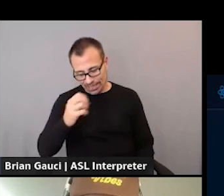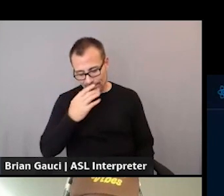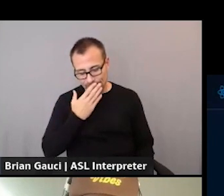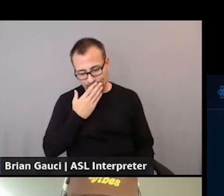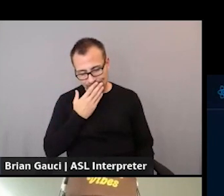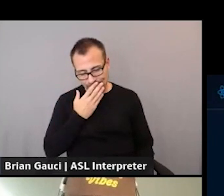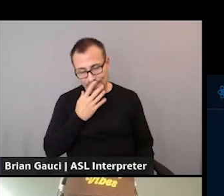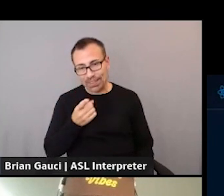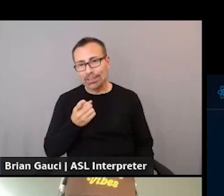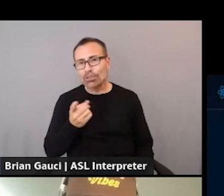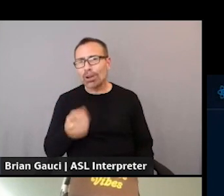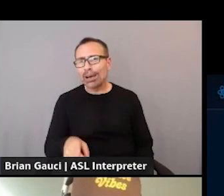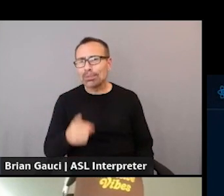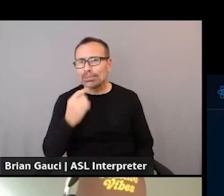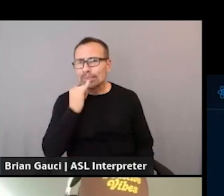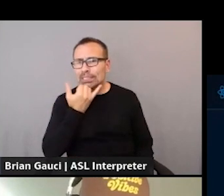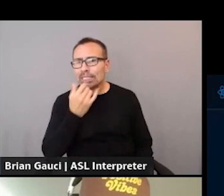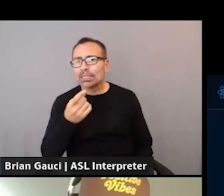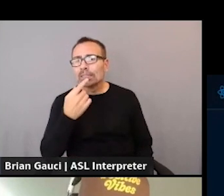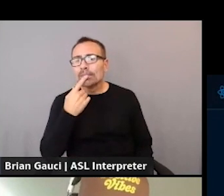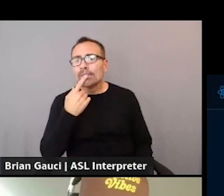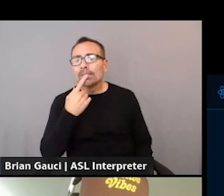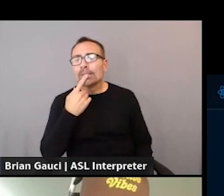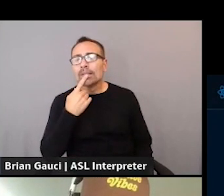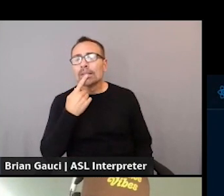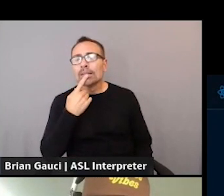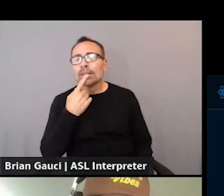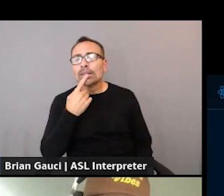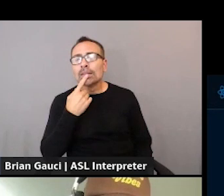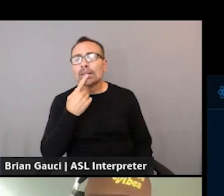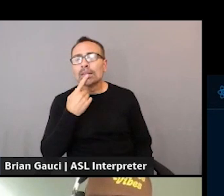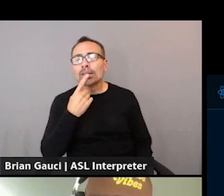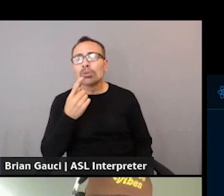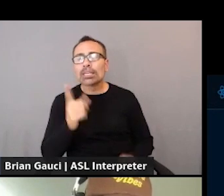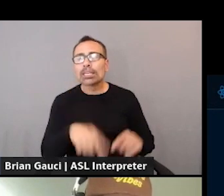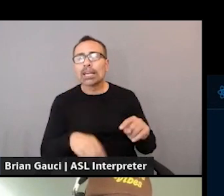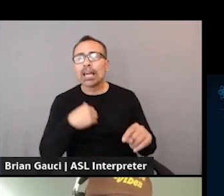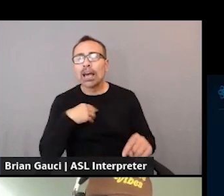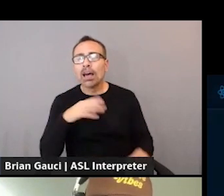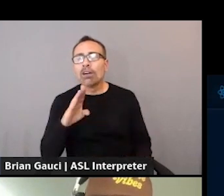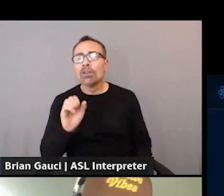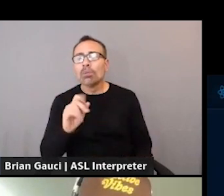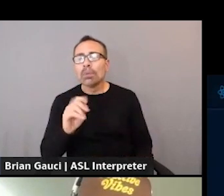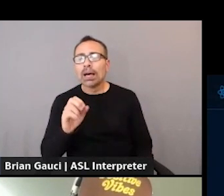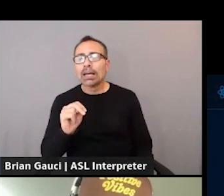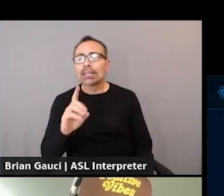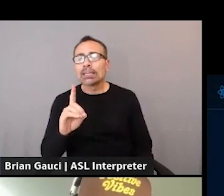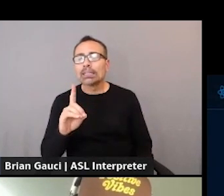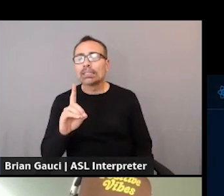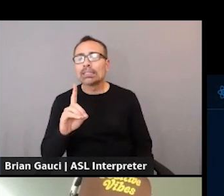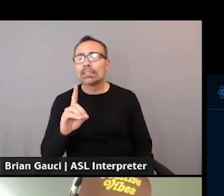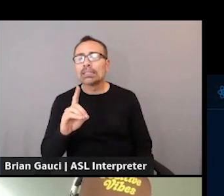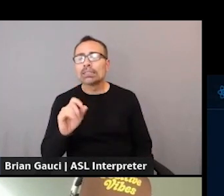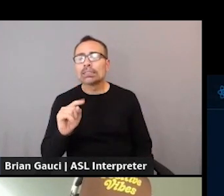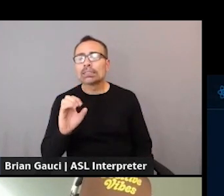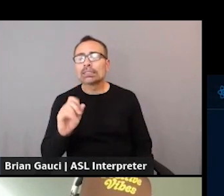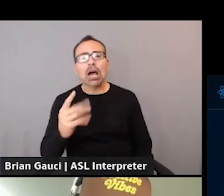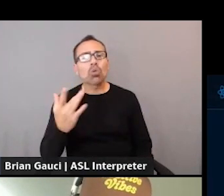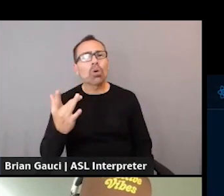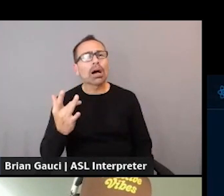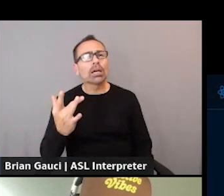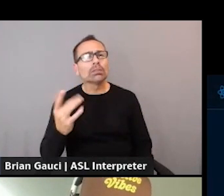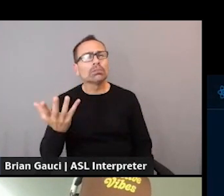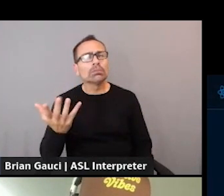What do we have here? We can't have backend stack. Why aren't we able to be called that?